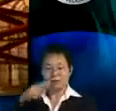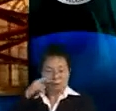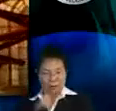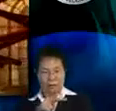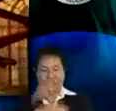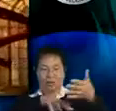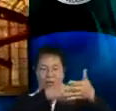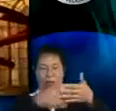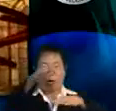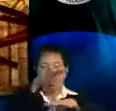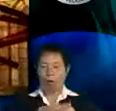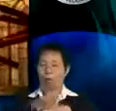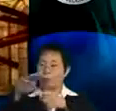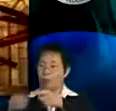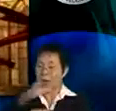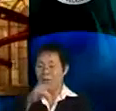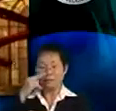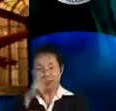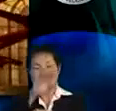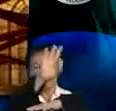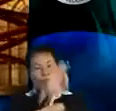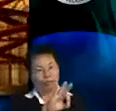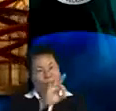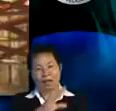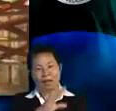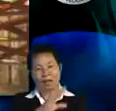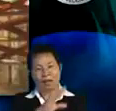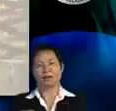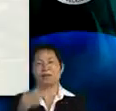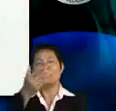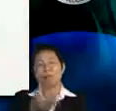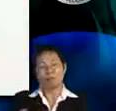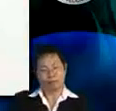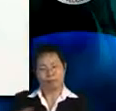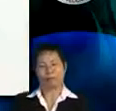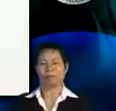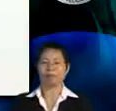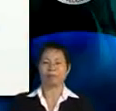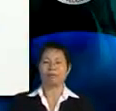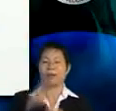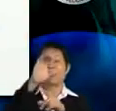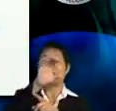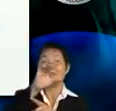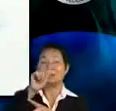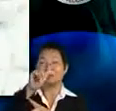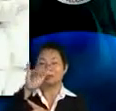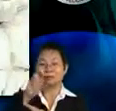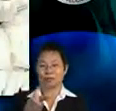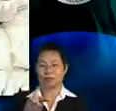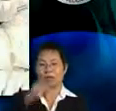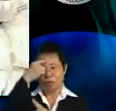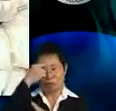at the table on minerals and see their functions and sources. Calcium.